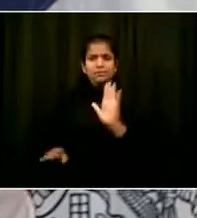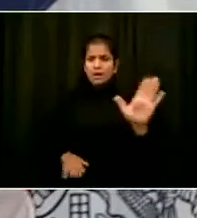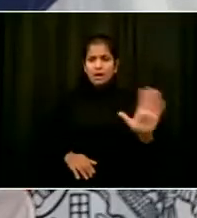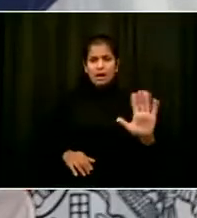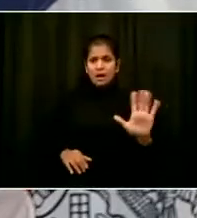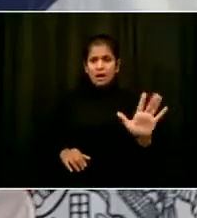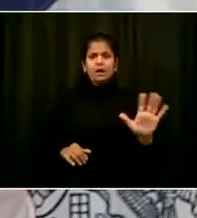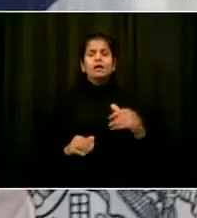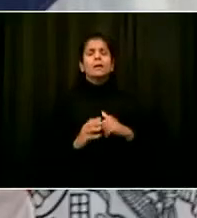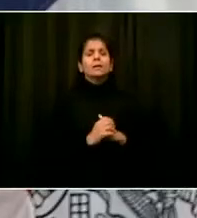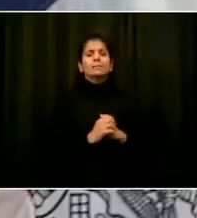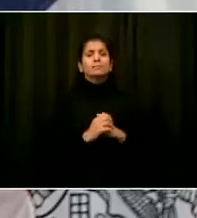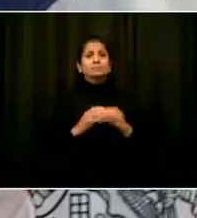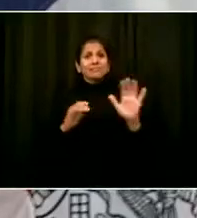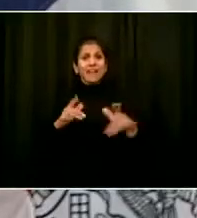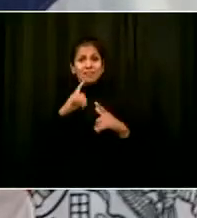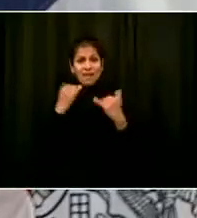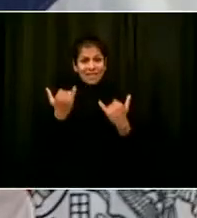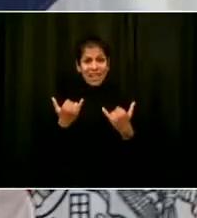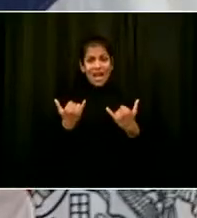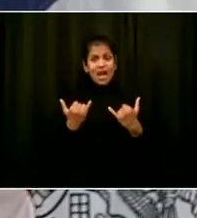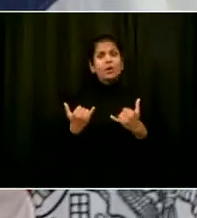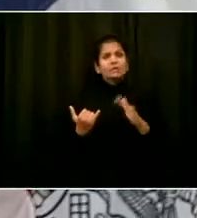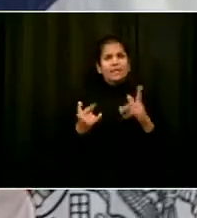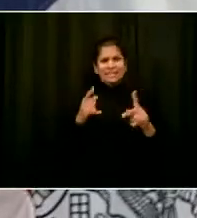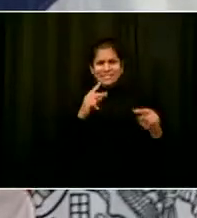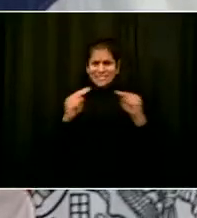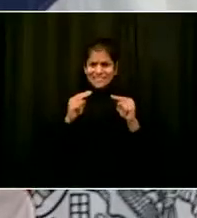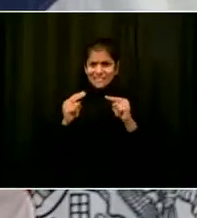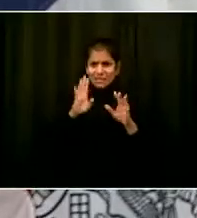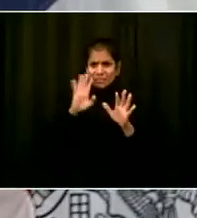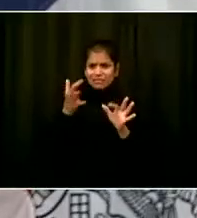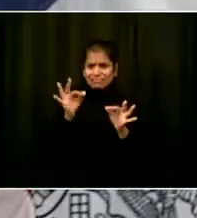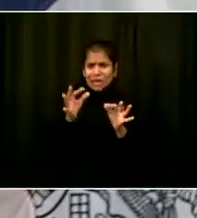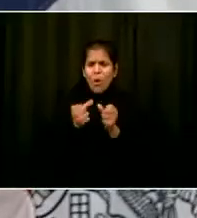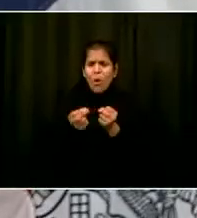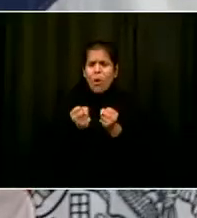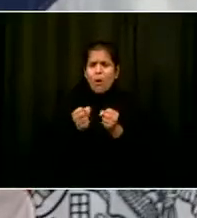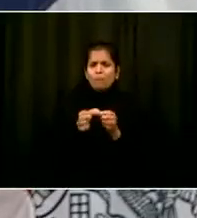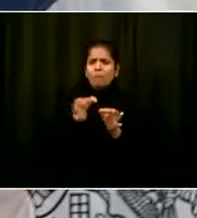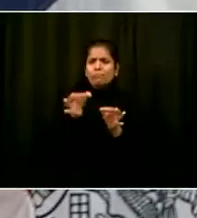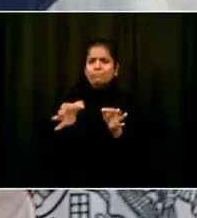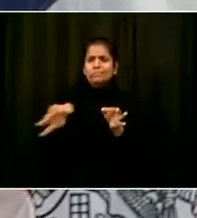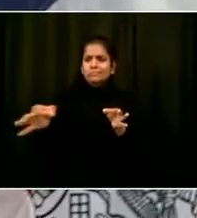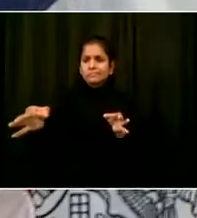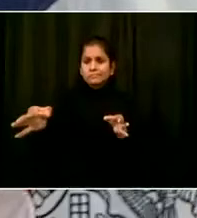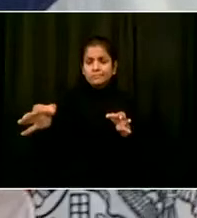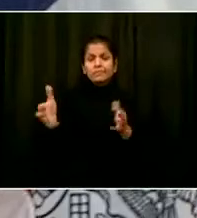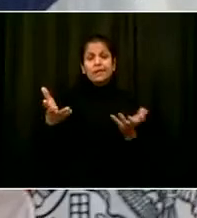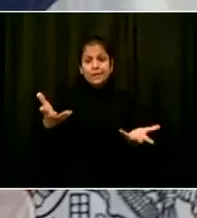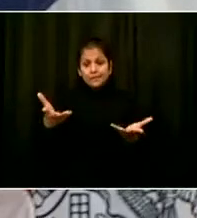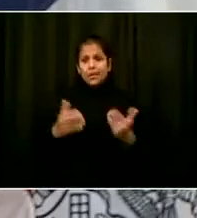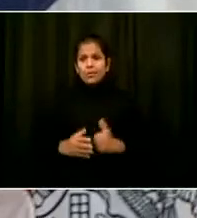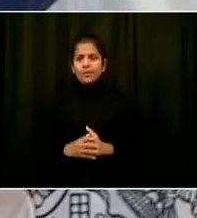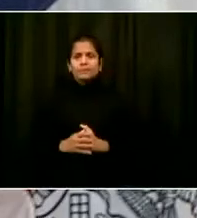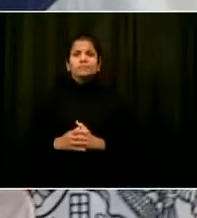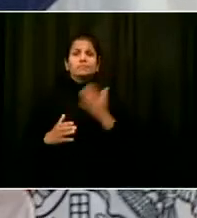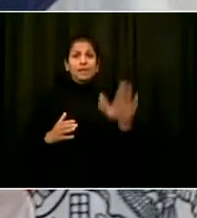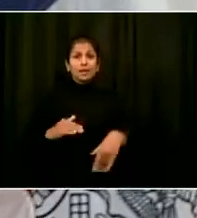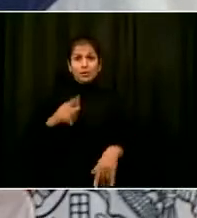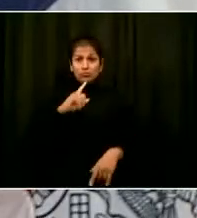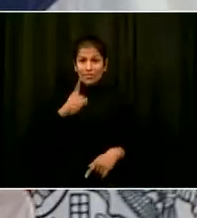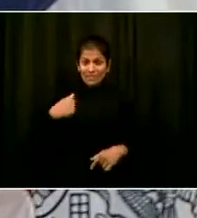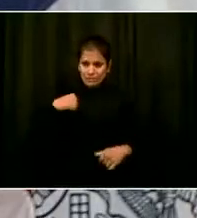of getting us to next year but we've said all along the only way we can actually make all of this come together is with a stimulus because we